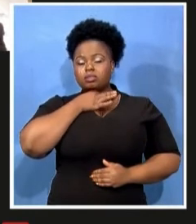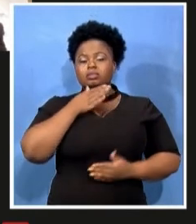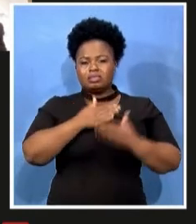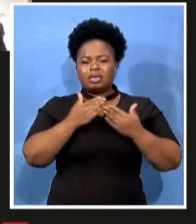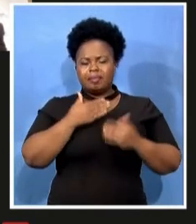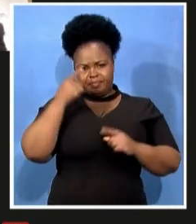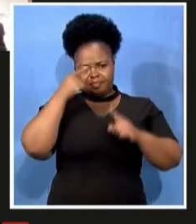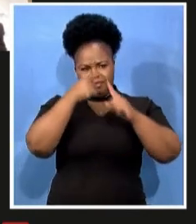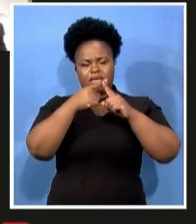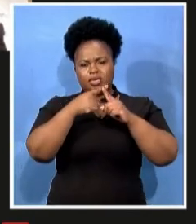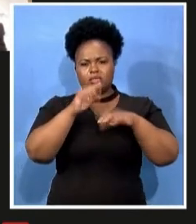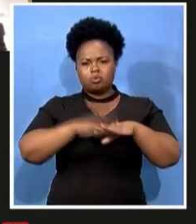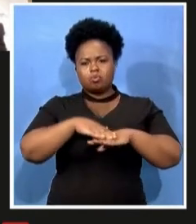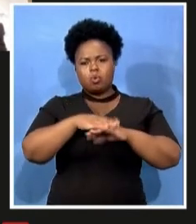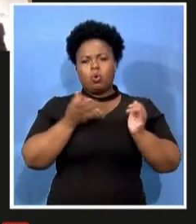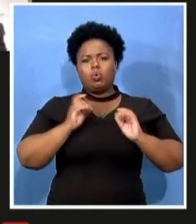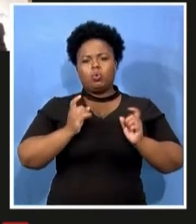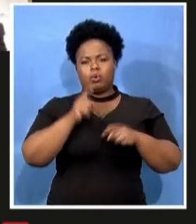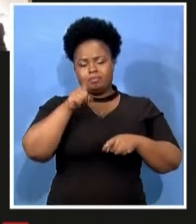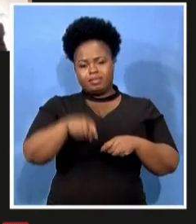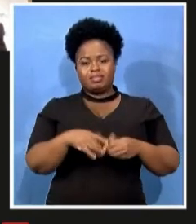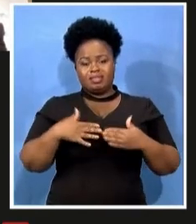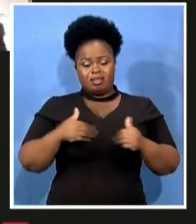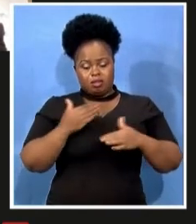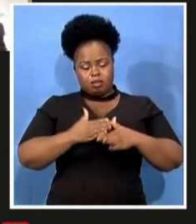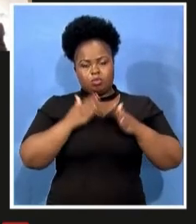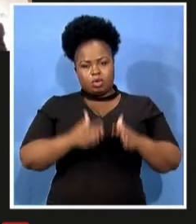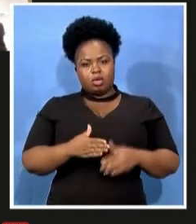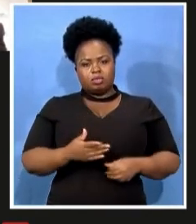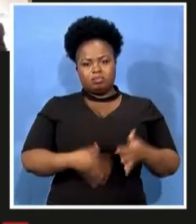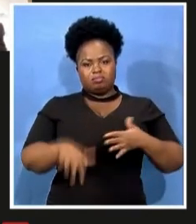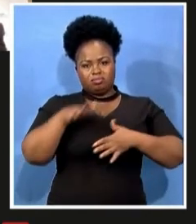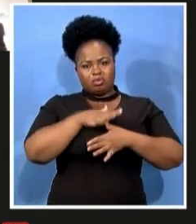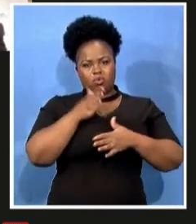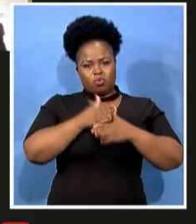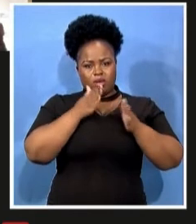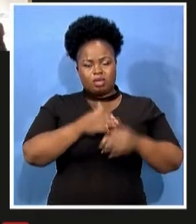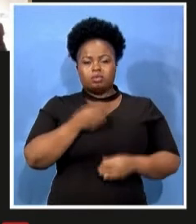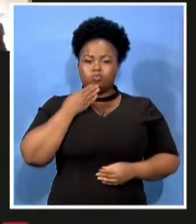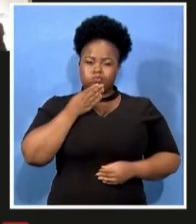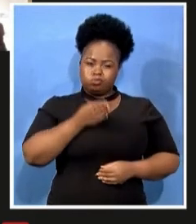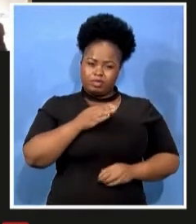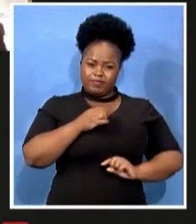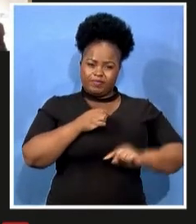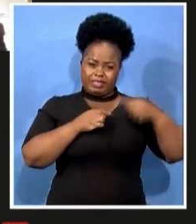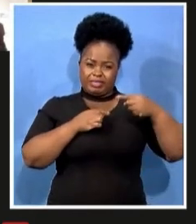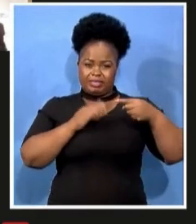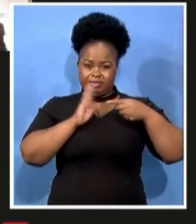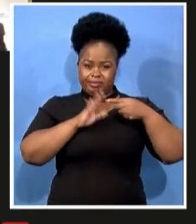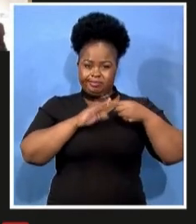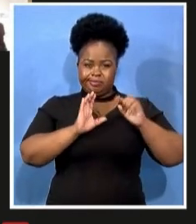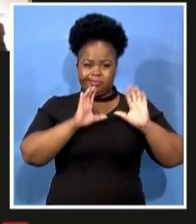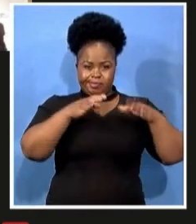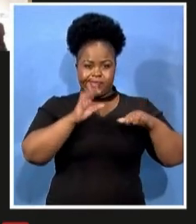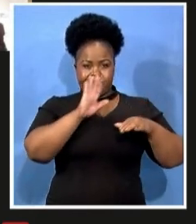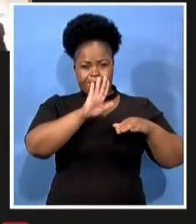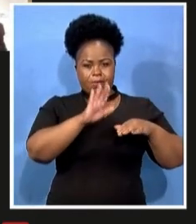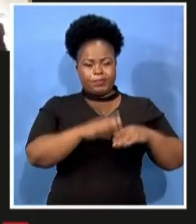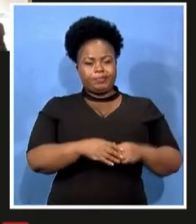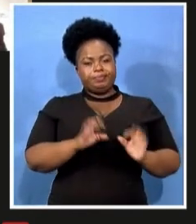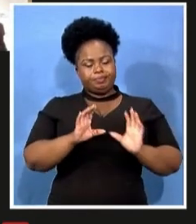health workers, frontline health workers, are on the first category, which is our first phase. The second phase will also extend to those